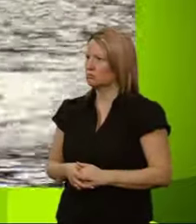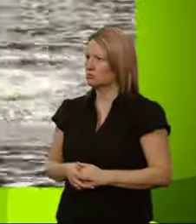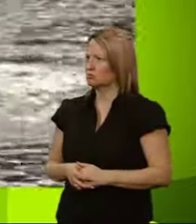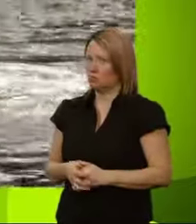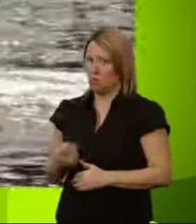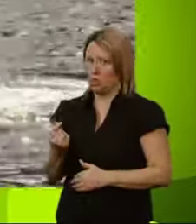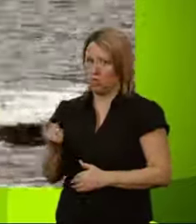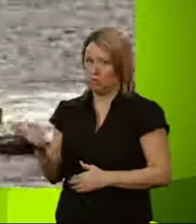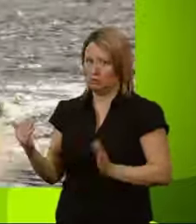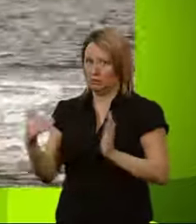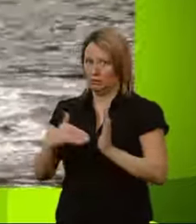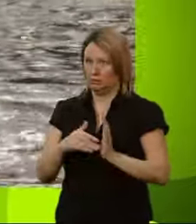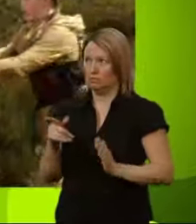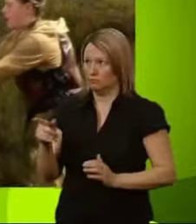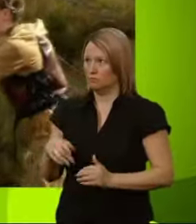Almost there, Bertha.